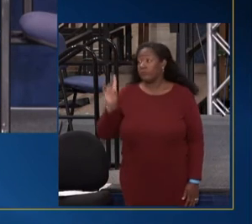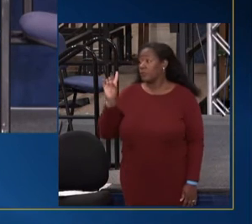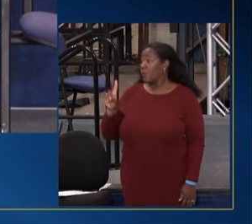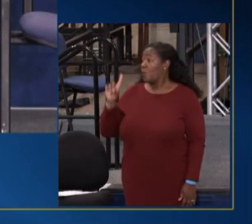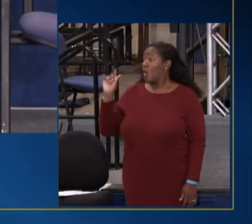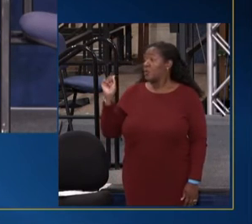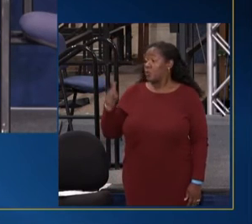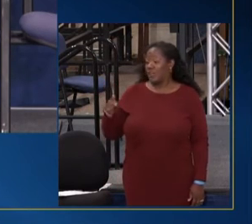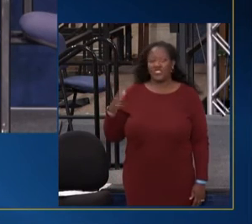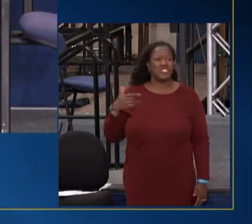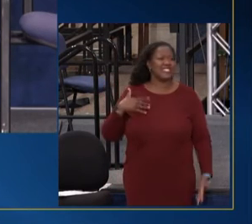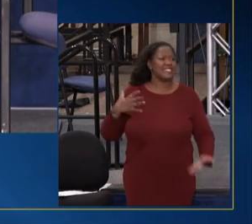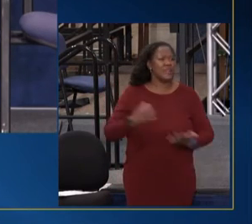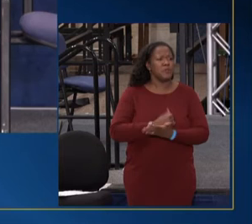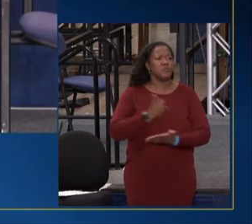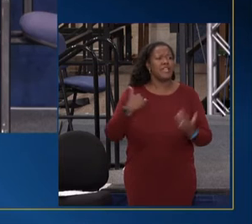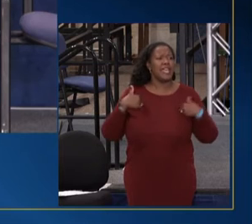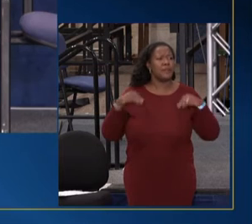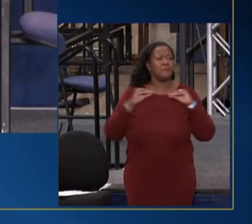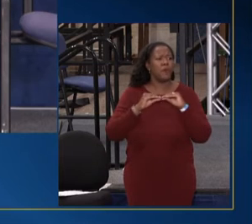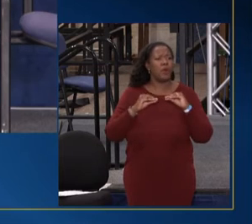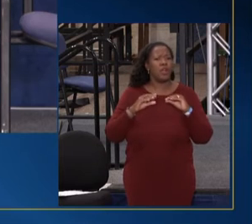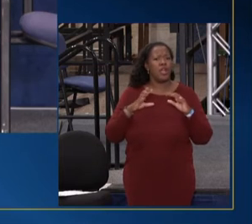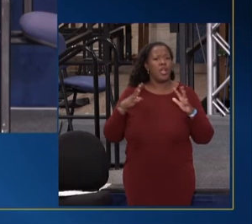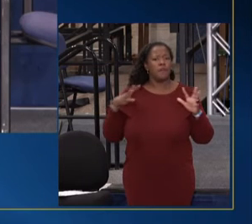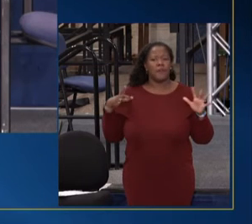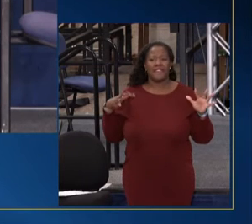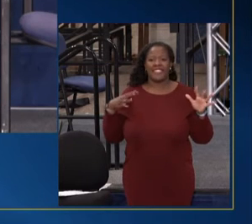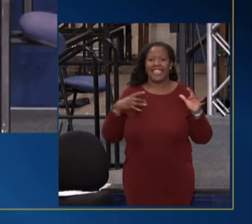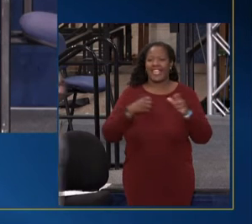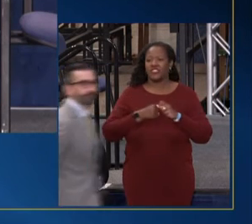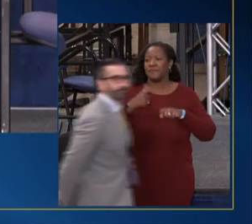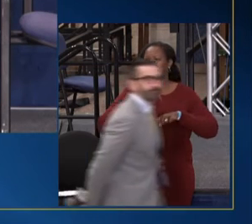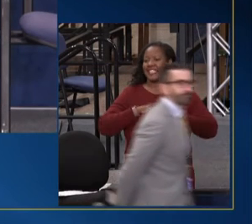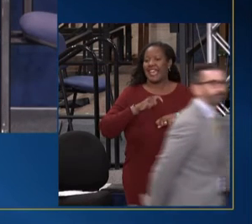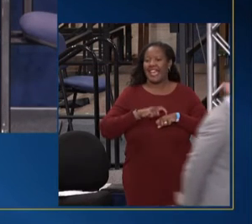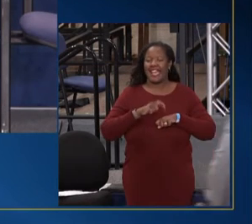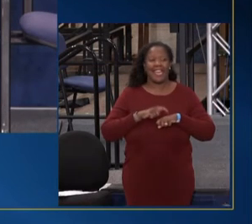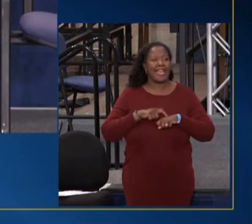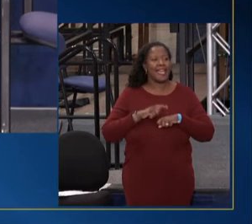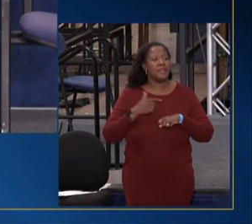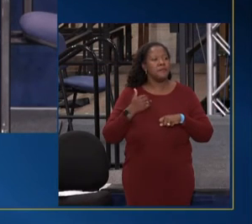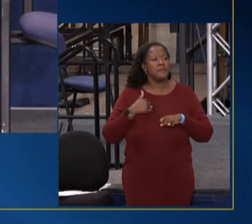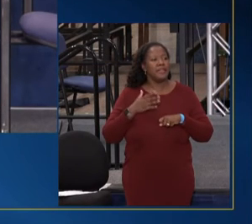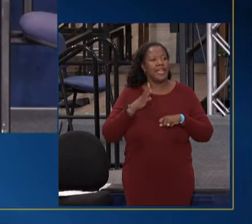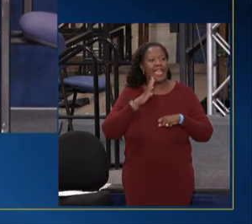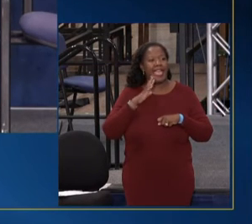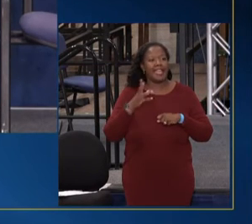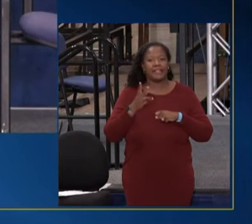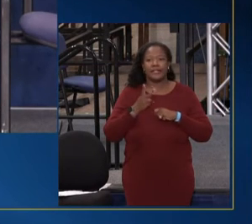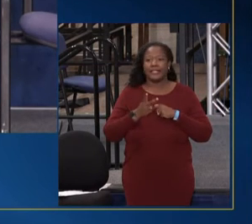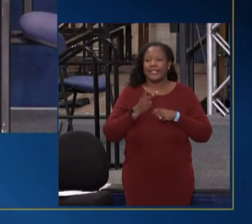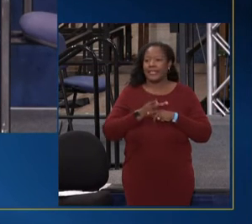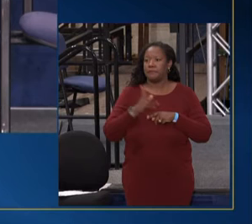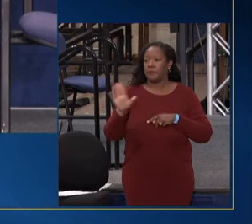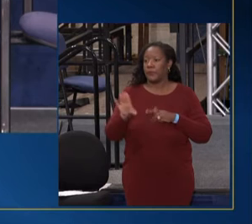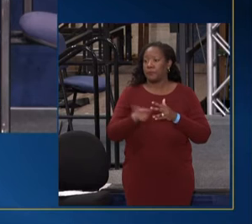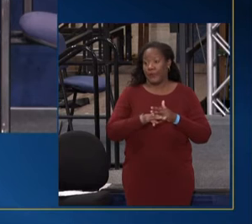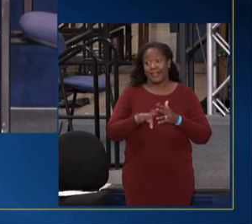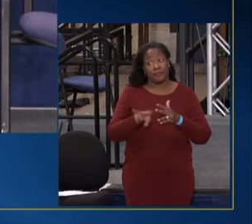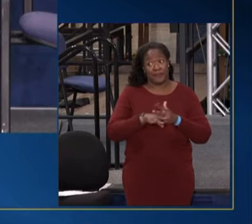from the audience. I wish we had time for more, but we're going to do some catch up to make sure that we have plenty of time and also preserve your break because breaks are